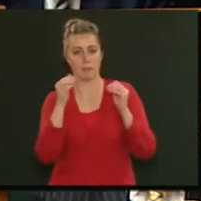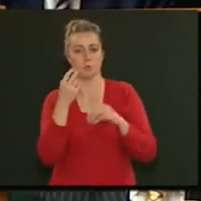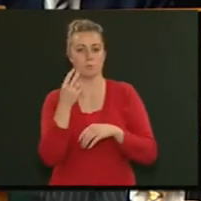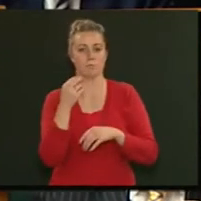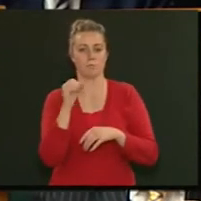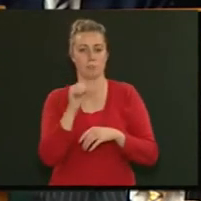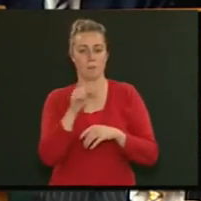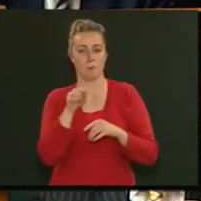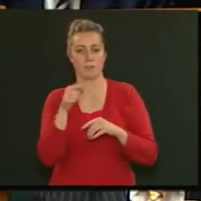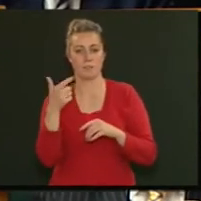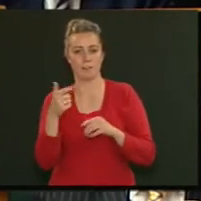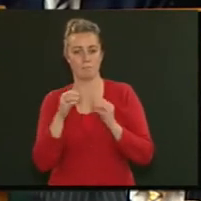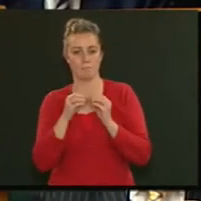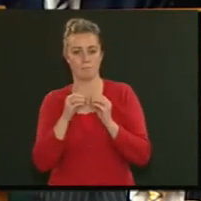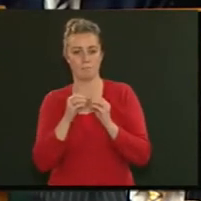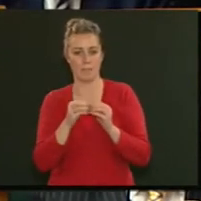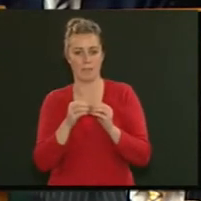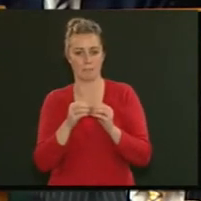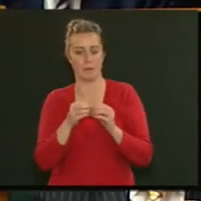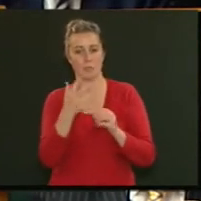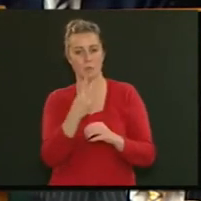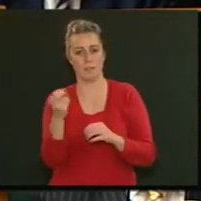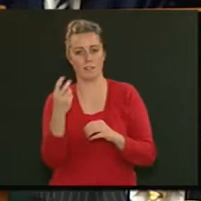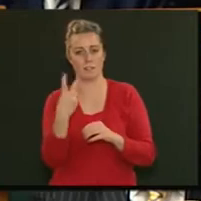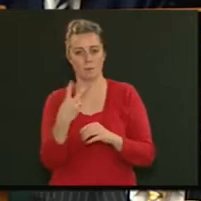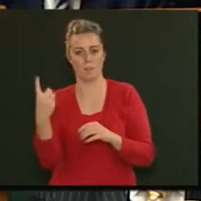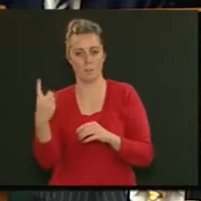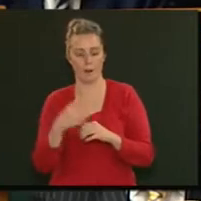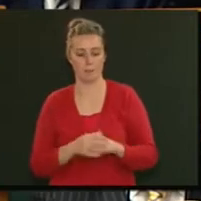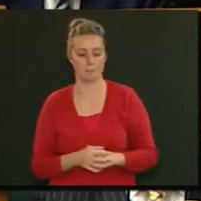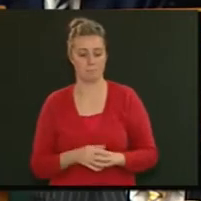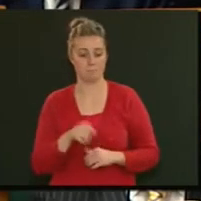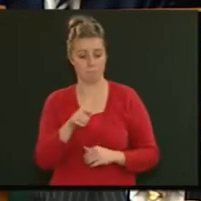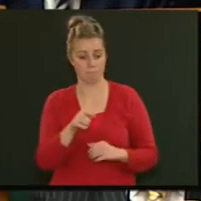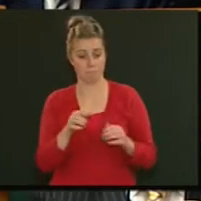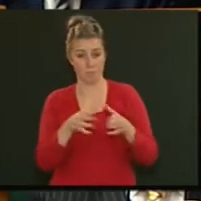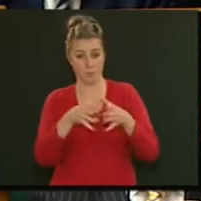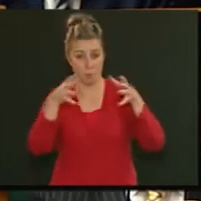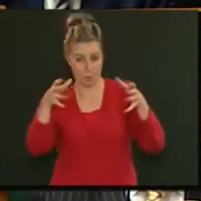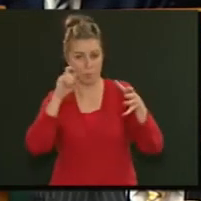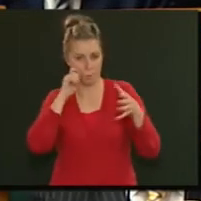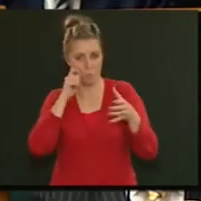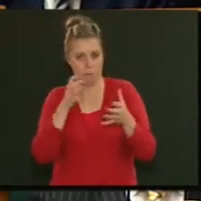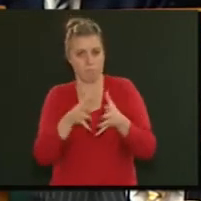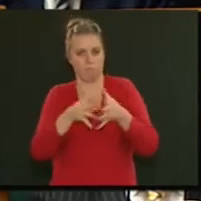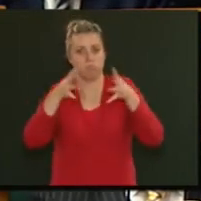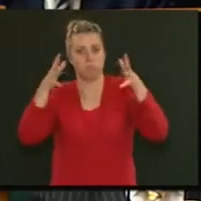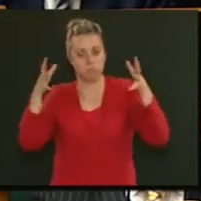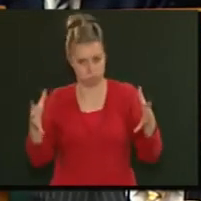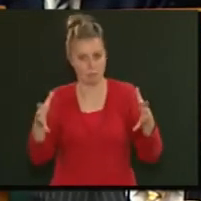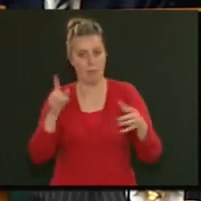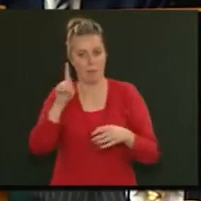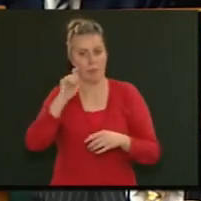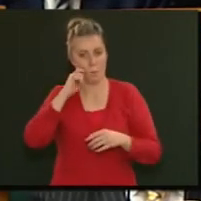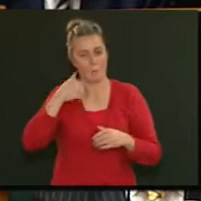billion by 2020-2021. These surpluses are significant, but they will